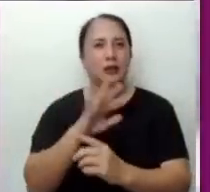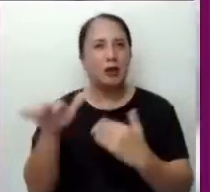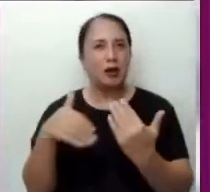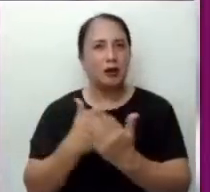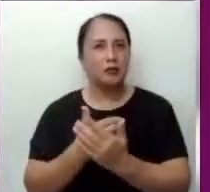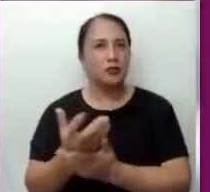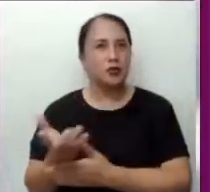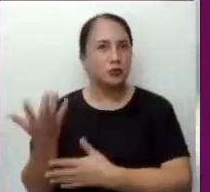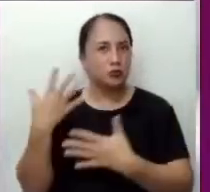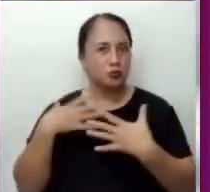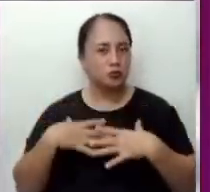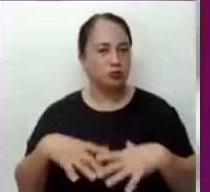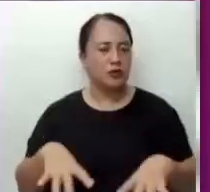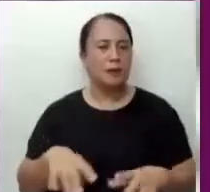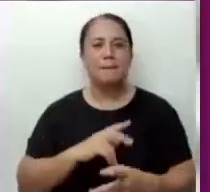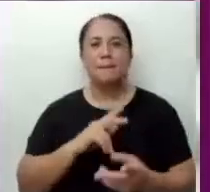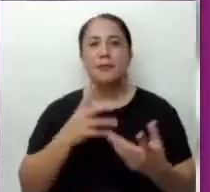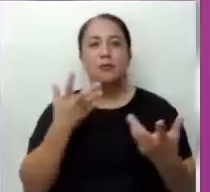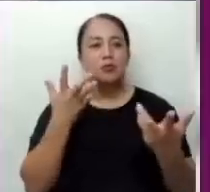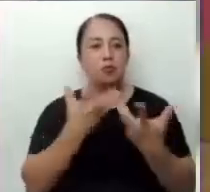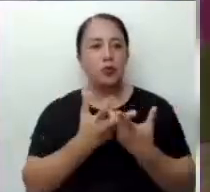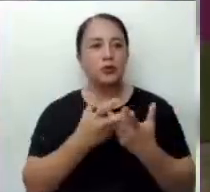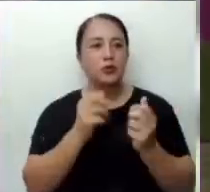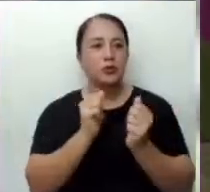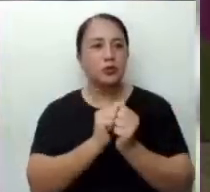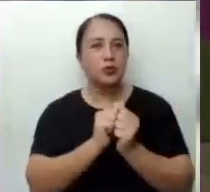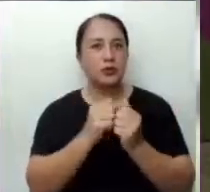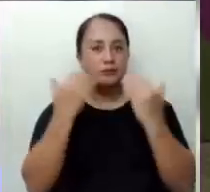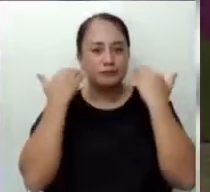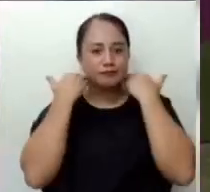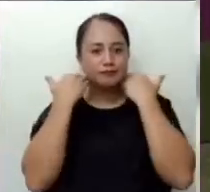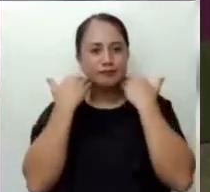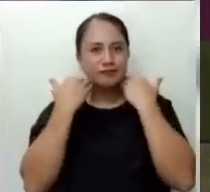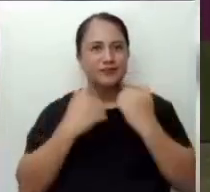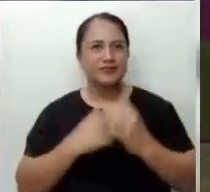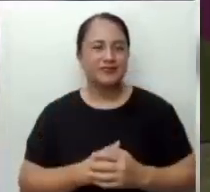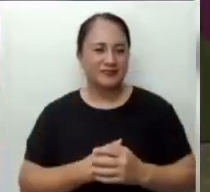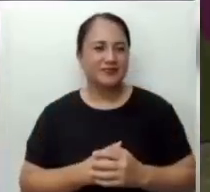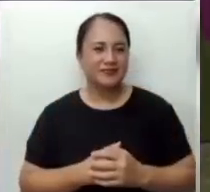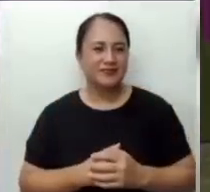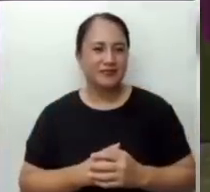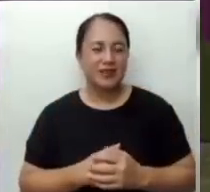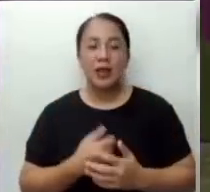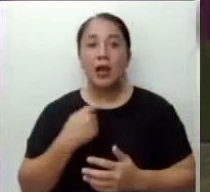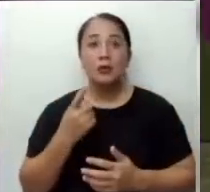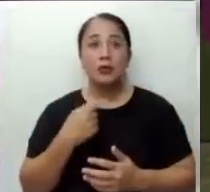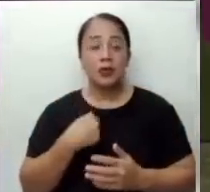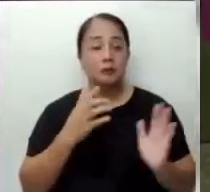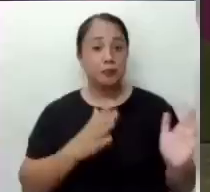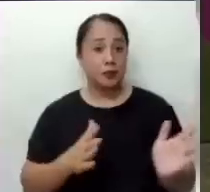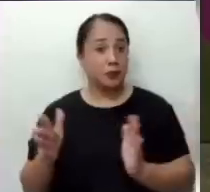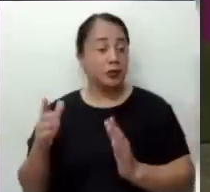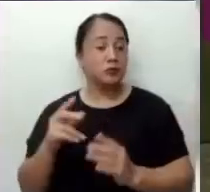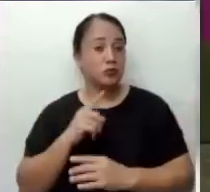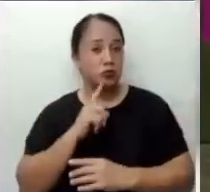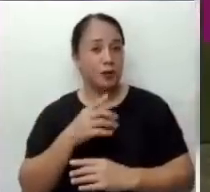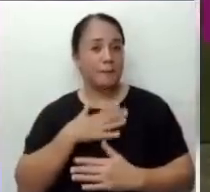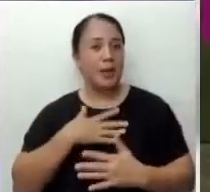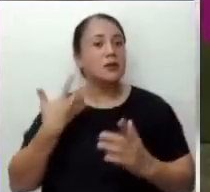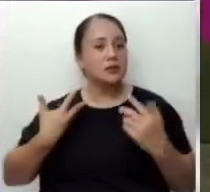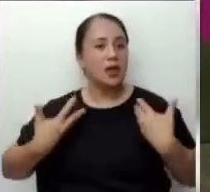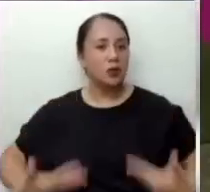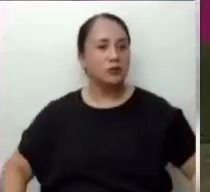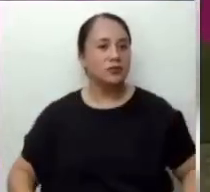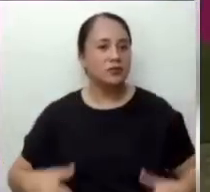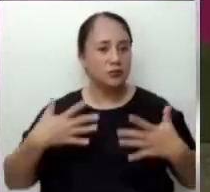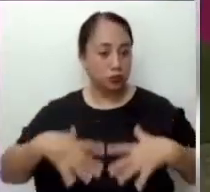na perfect match sa kanyang short hair. I guess the biggest preparation really was my gown.